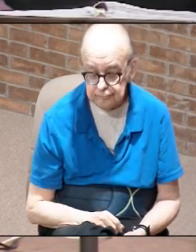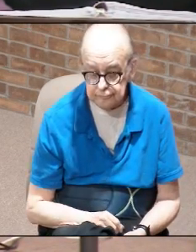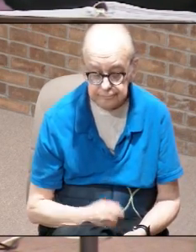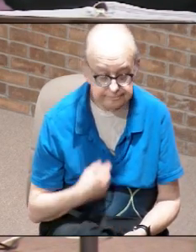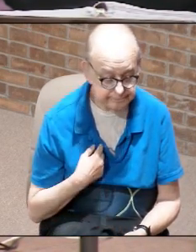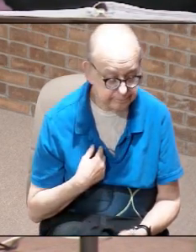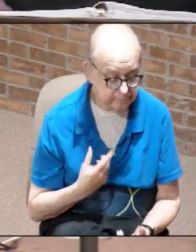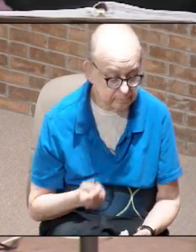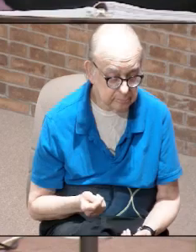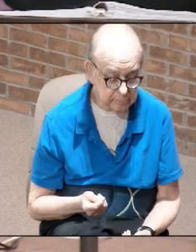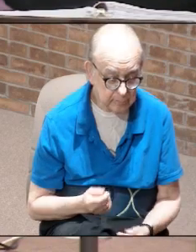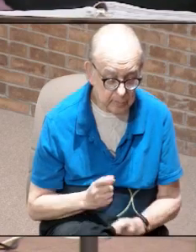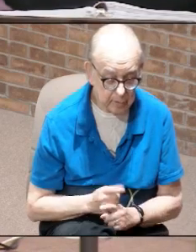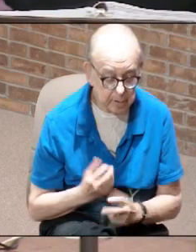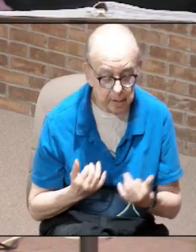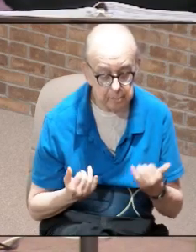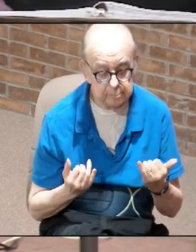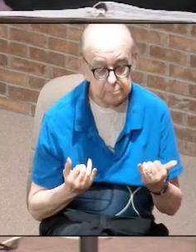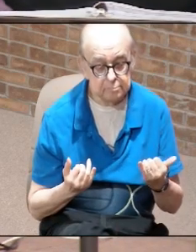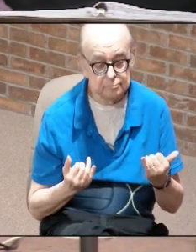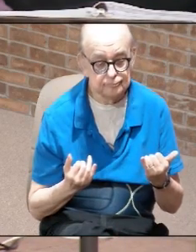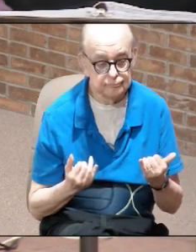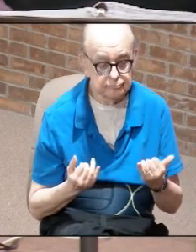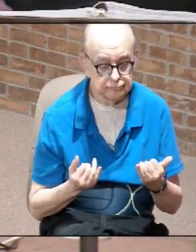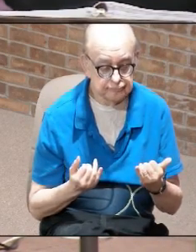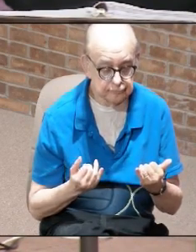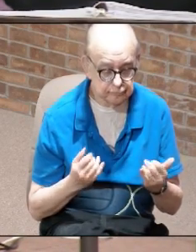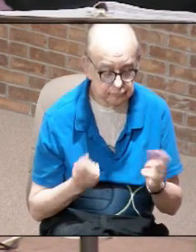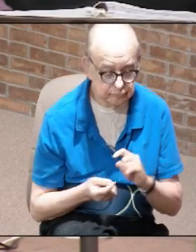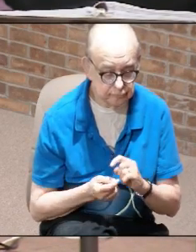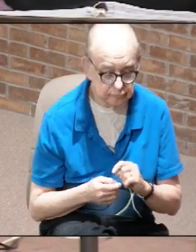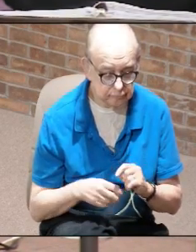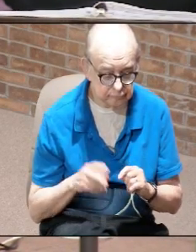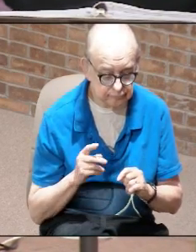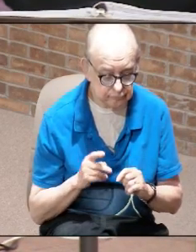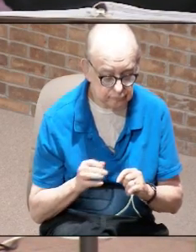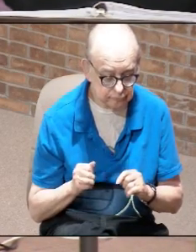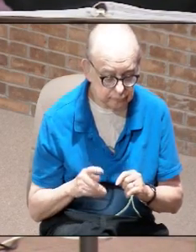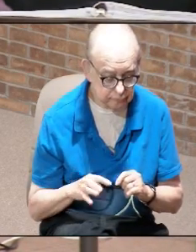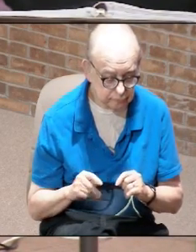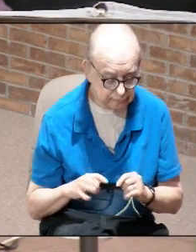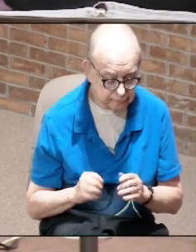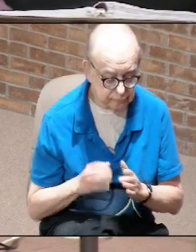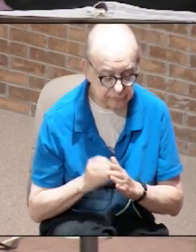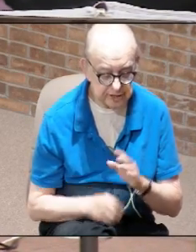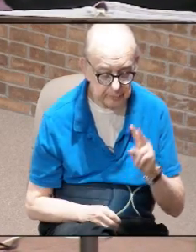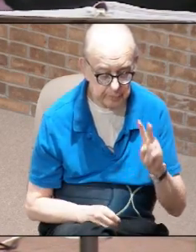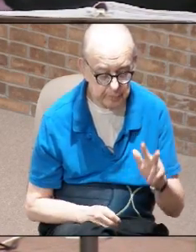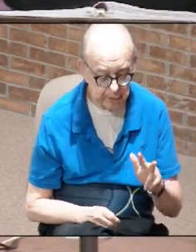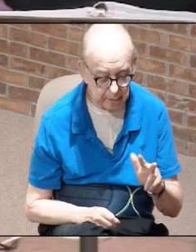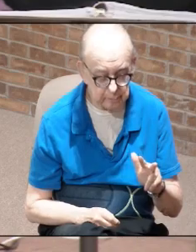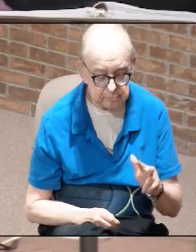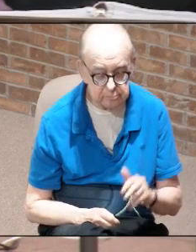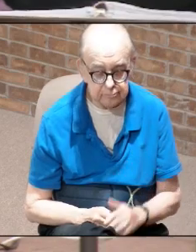What am I doing right now? So turn with me to Psalms chapter 3, if you would.